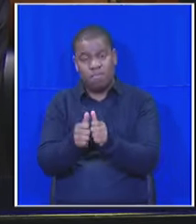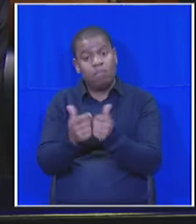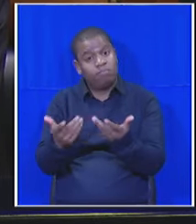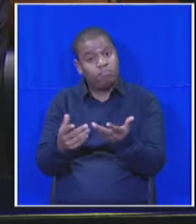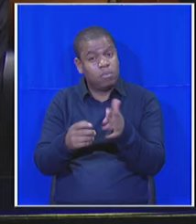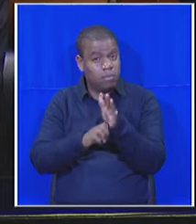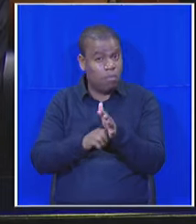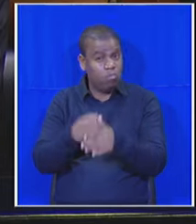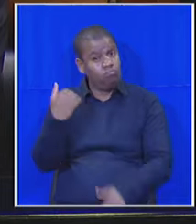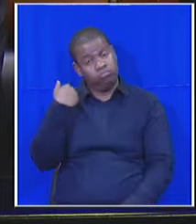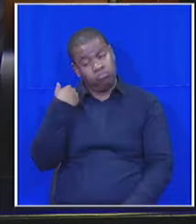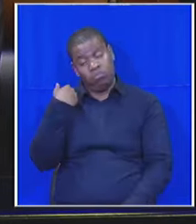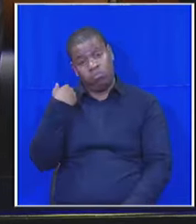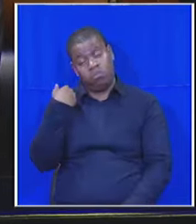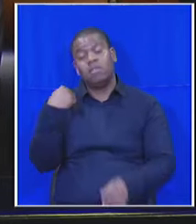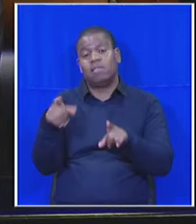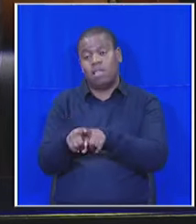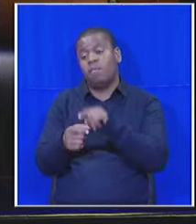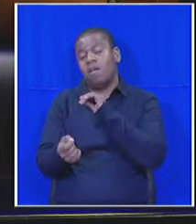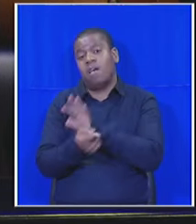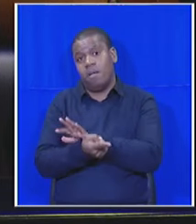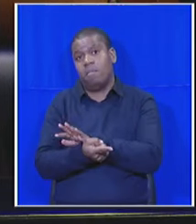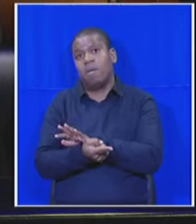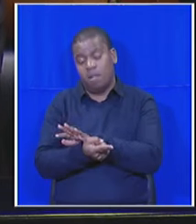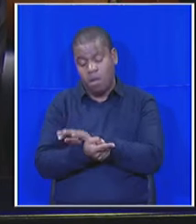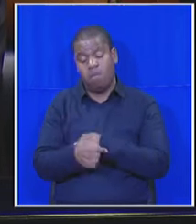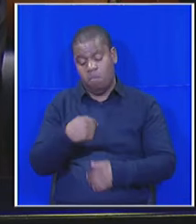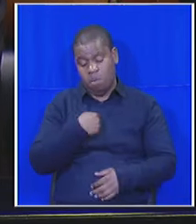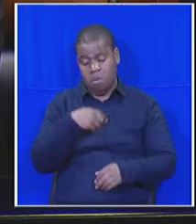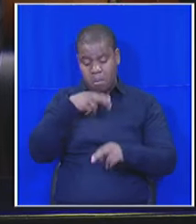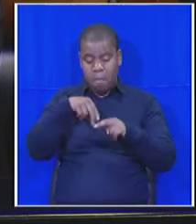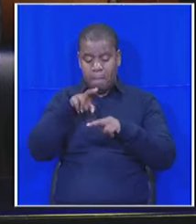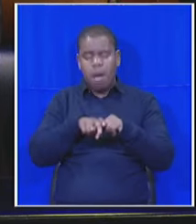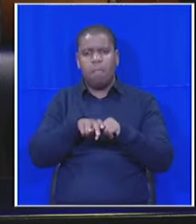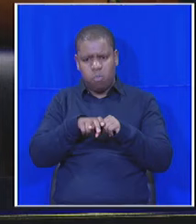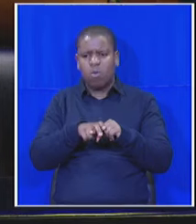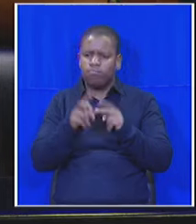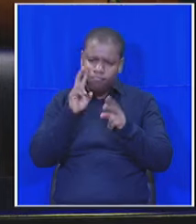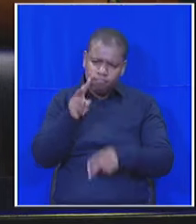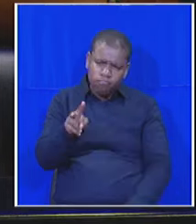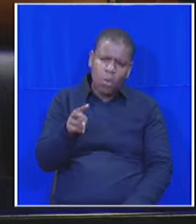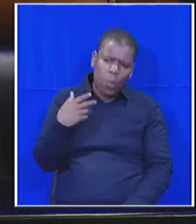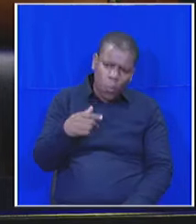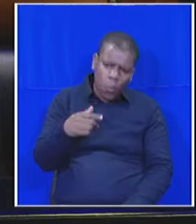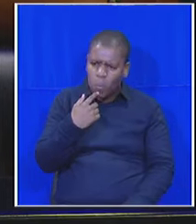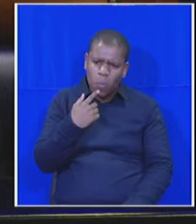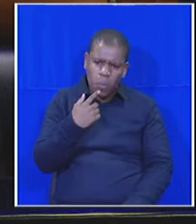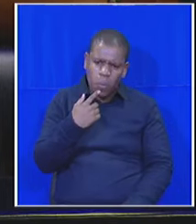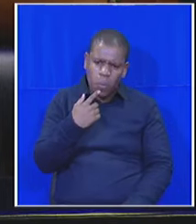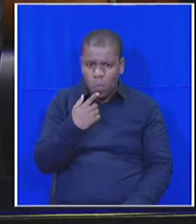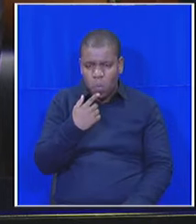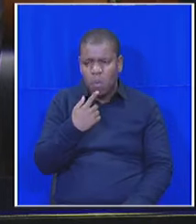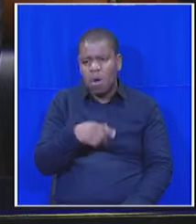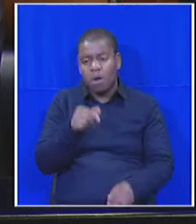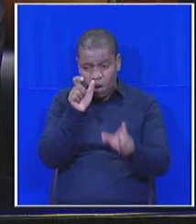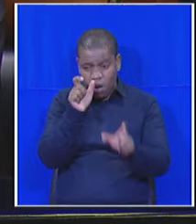was once again such a case. As the presiding officers, we're looking at what was being said and updating the list of